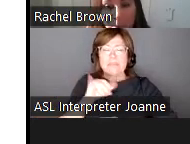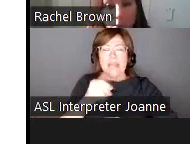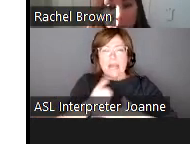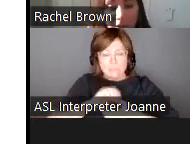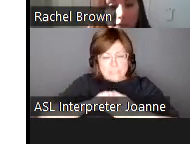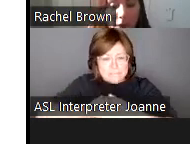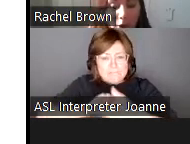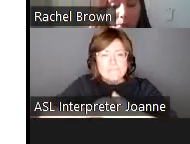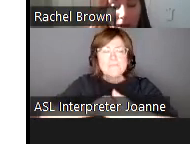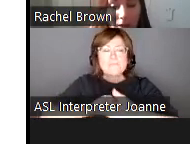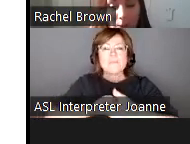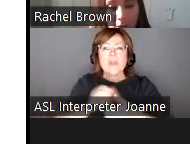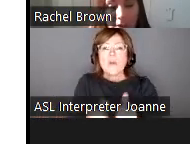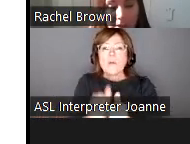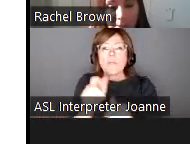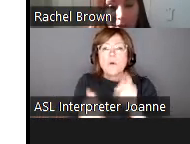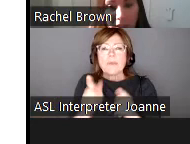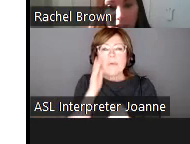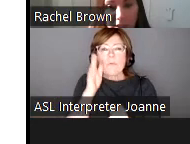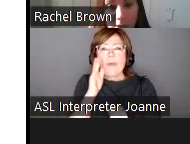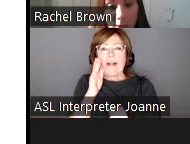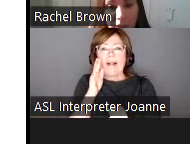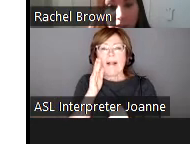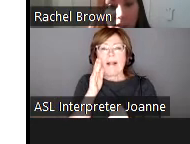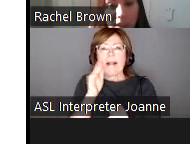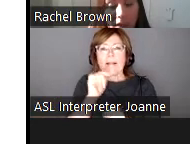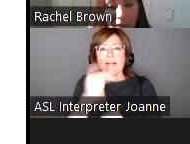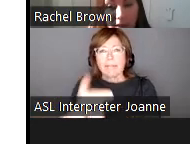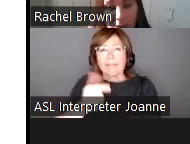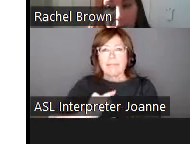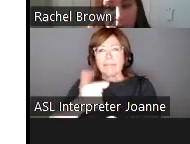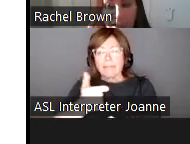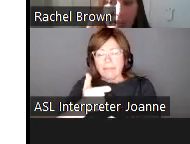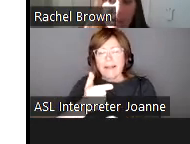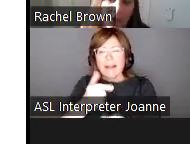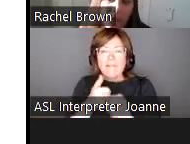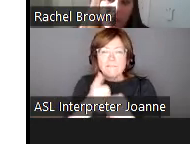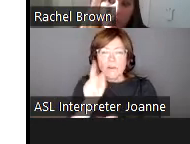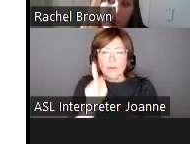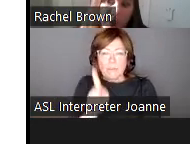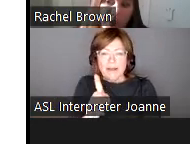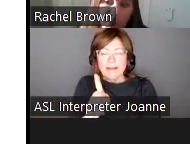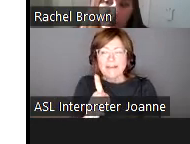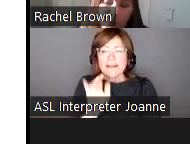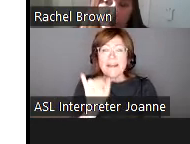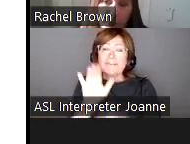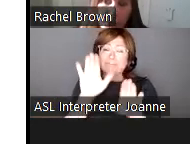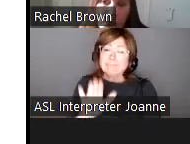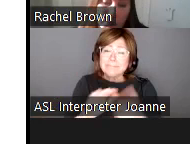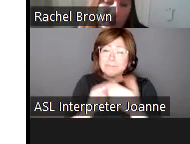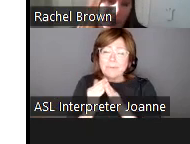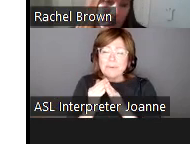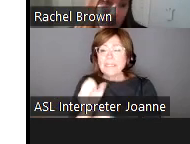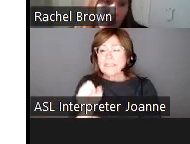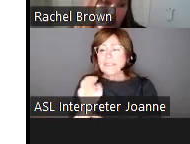most people will follow back or reciprocate. It's a great community, and what I mentioned before about